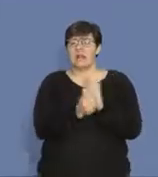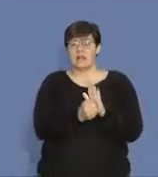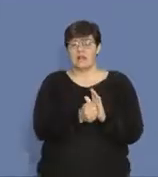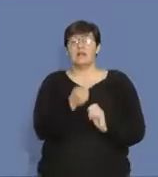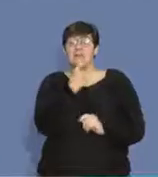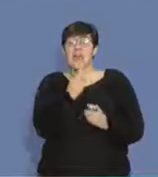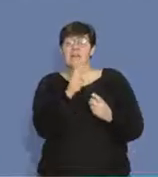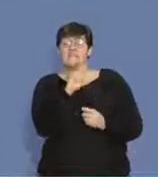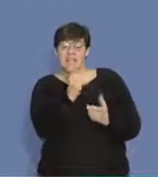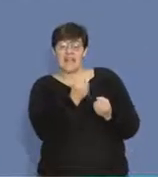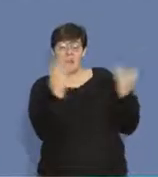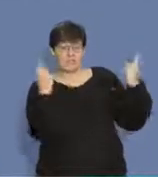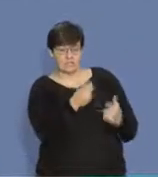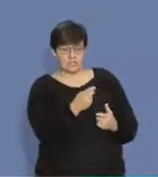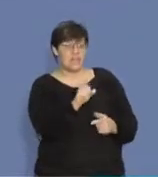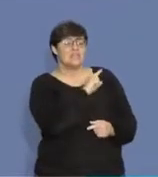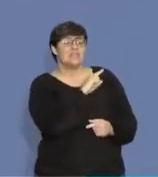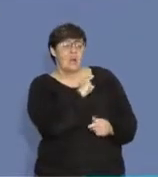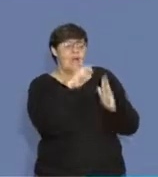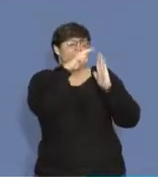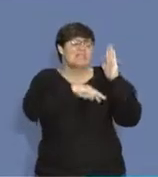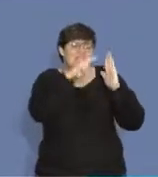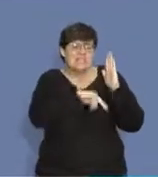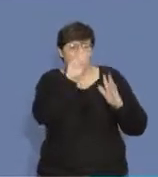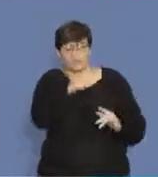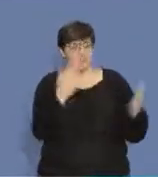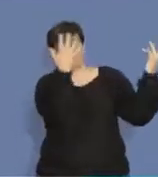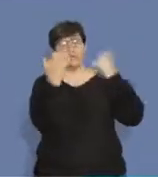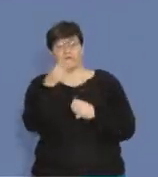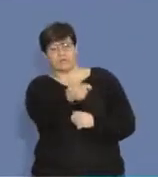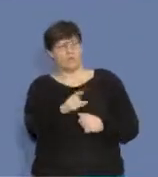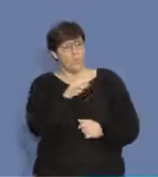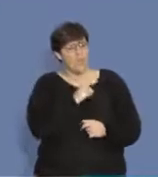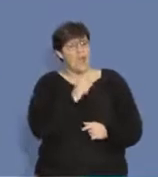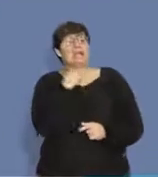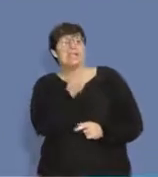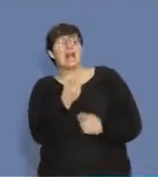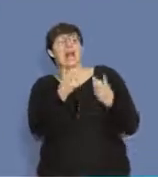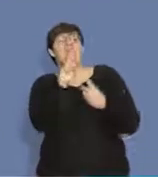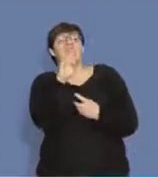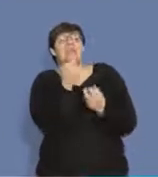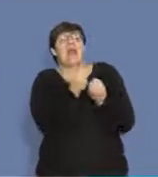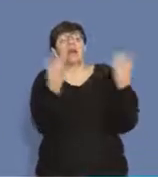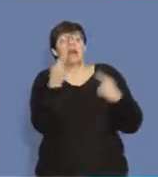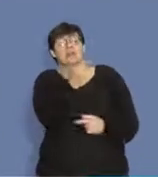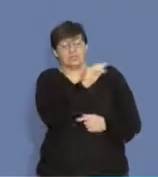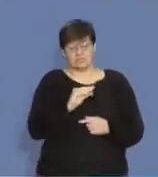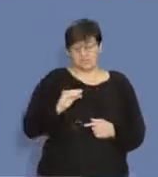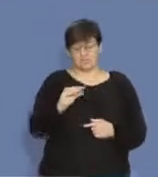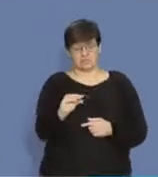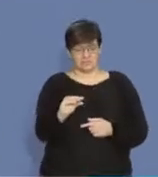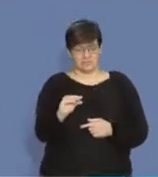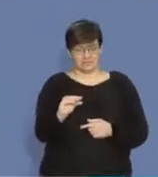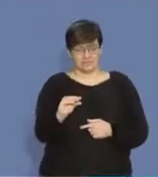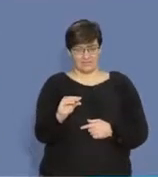say, read the full question. There's no calculation necessary, but they're telling you that the amount of VAT